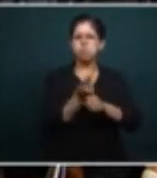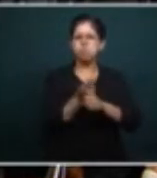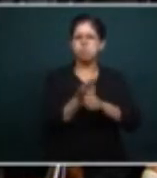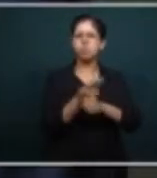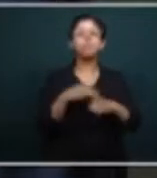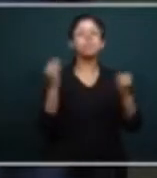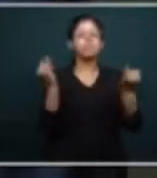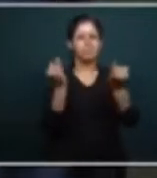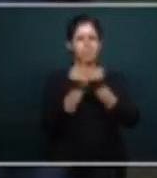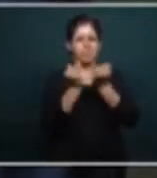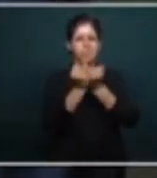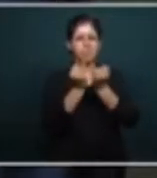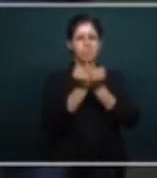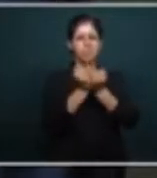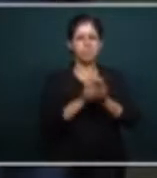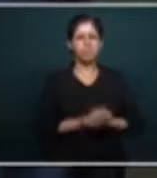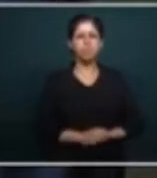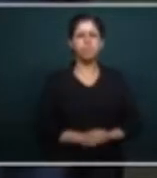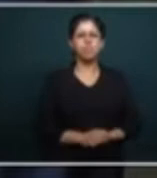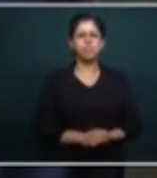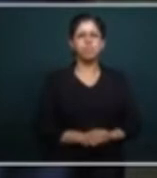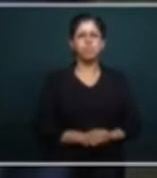security in Mexico. Also,